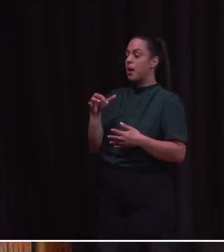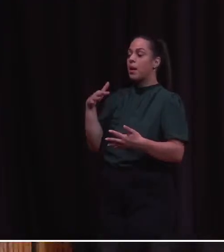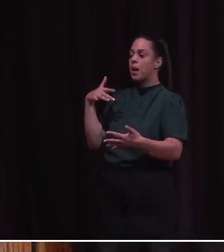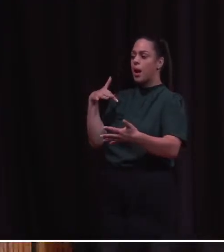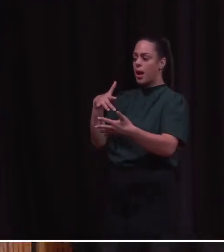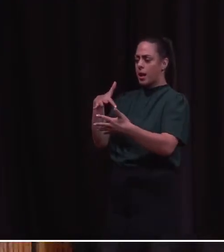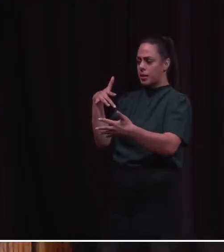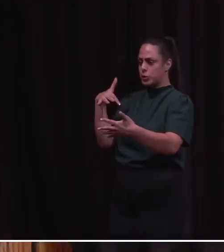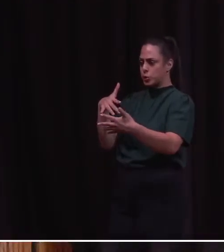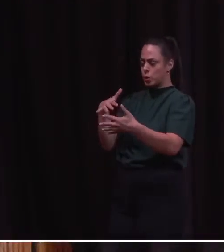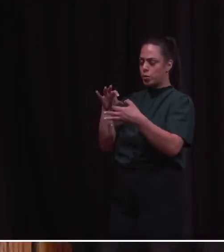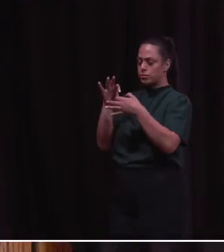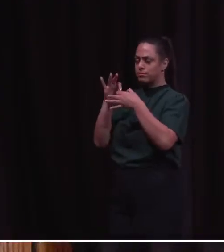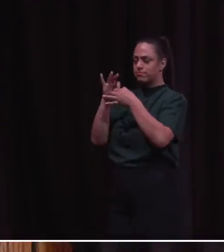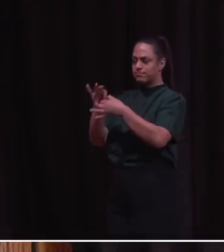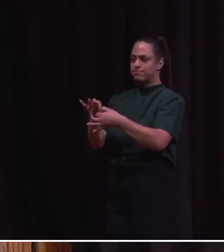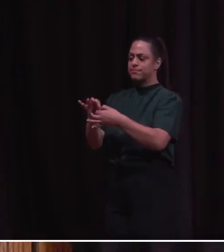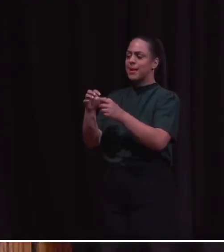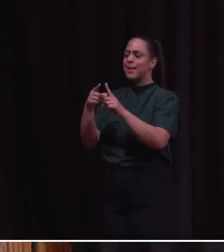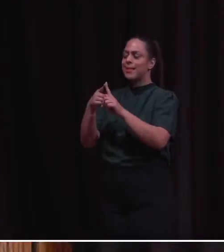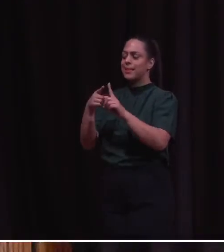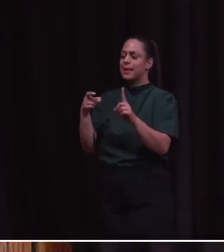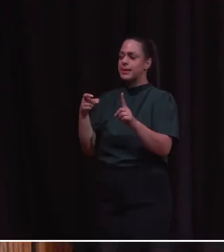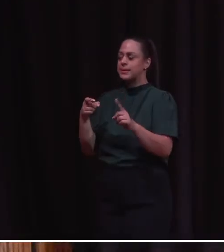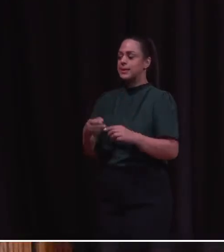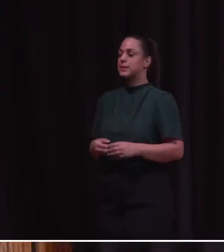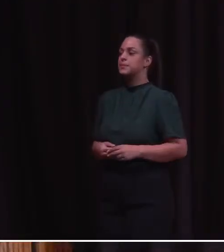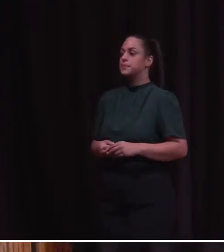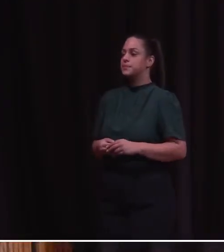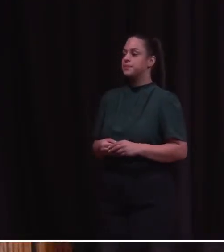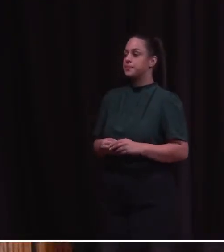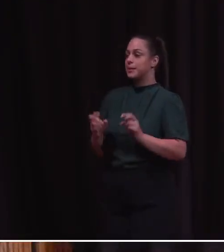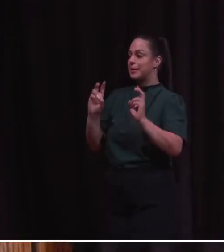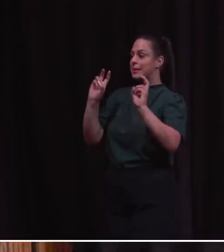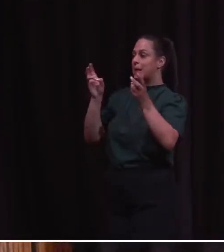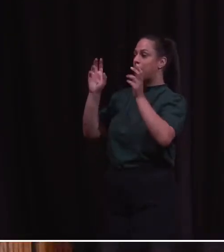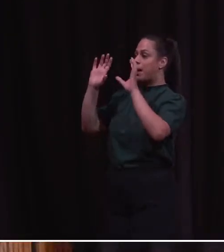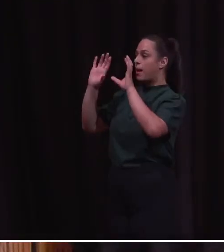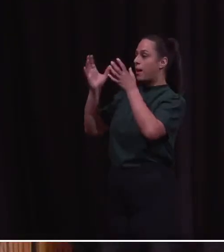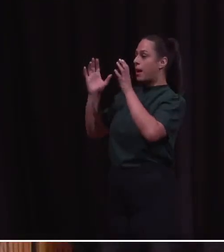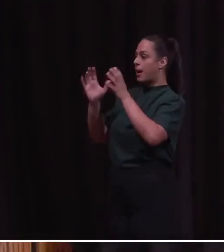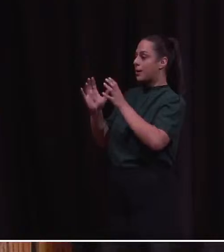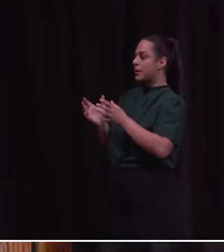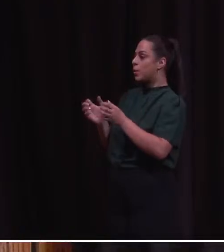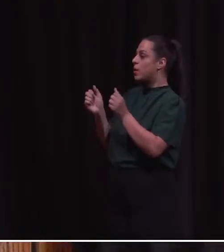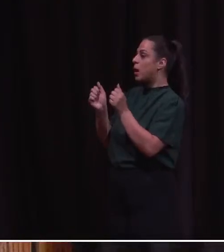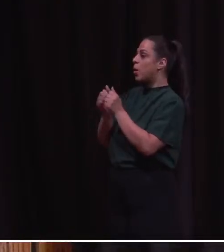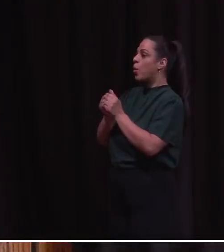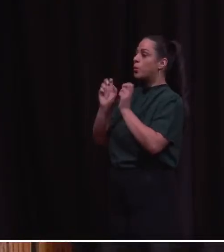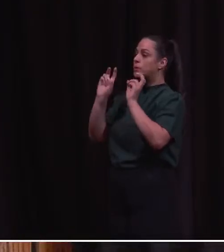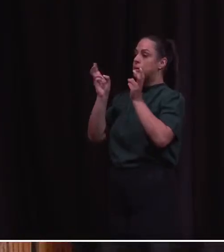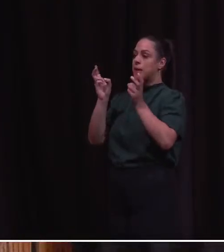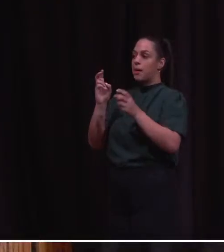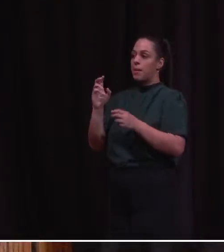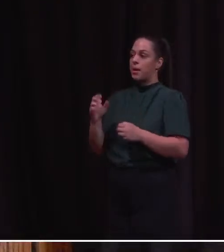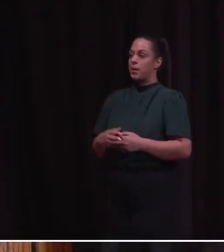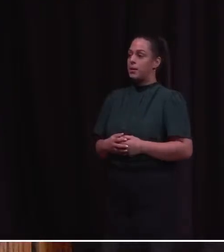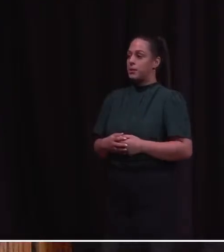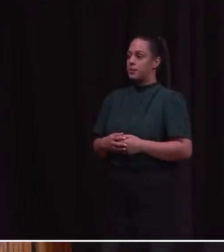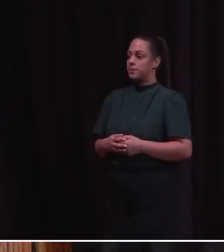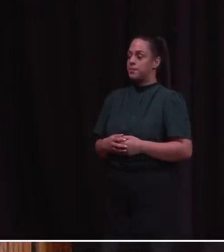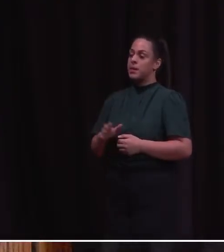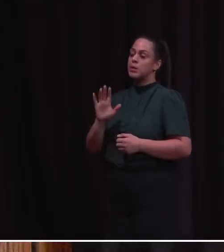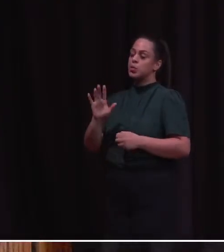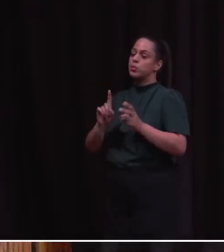category intersex emerged in Western medical discourse, exposed its imbrication with race and